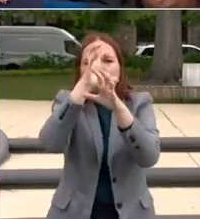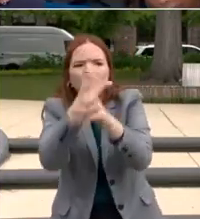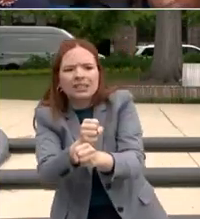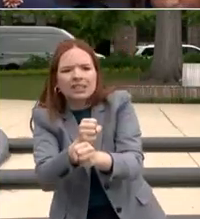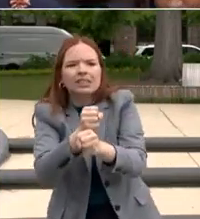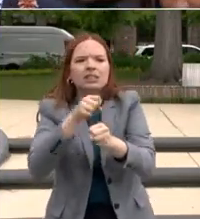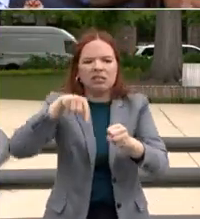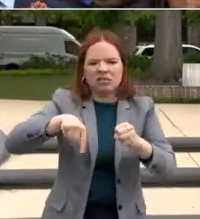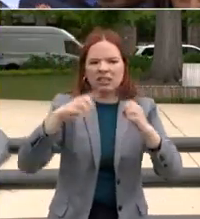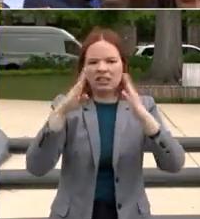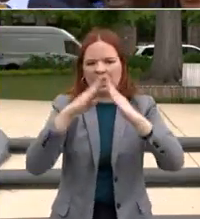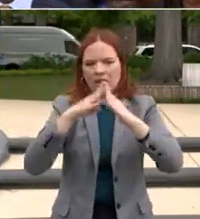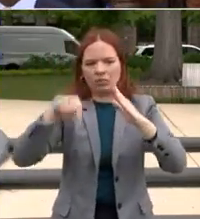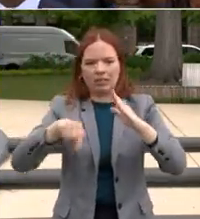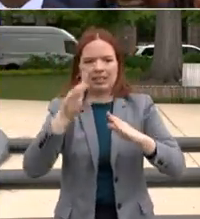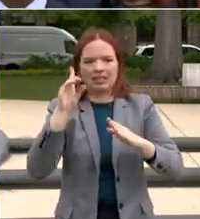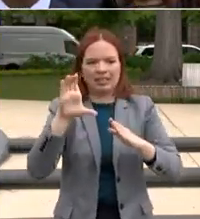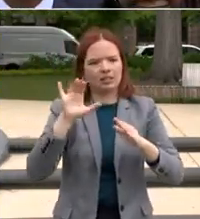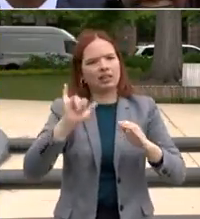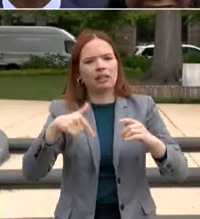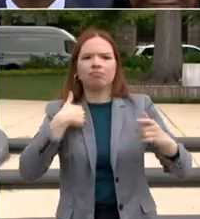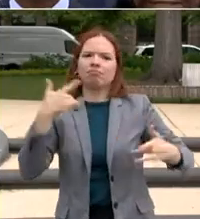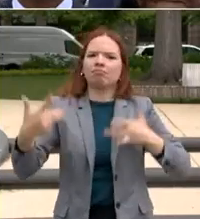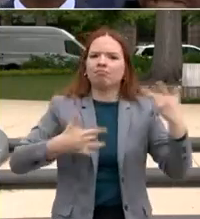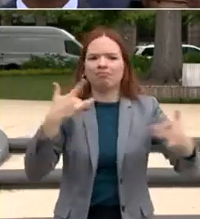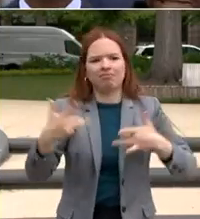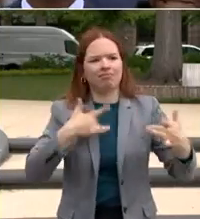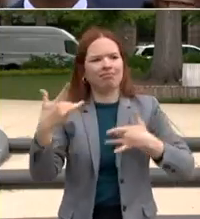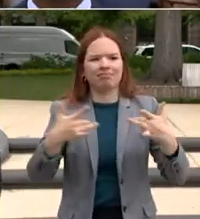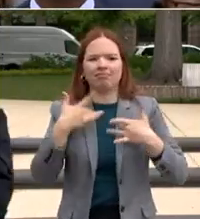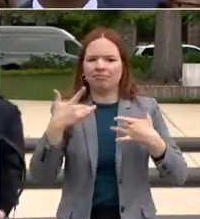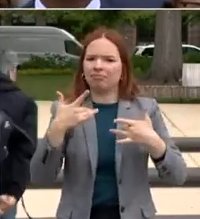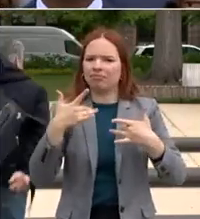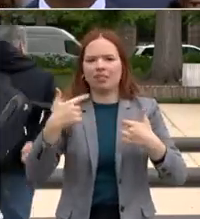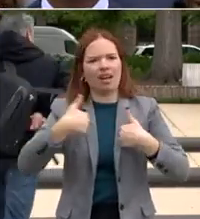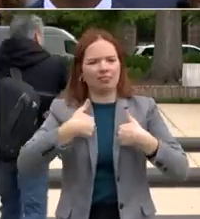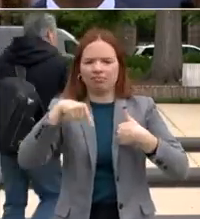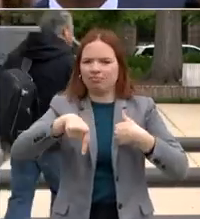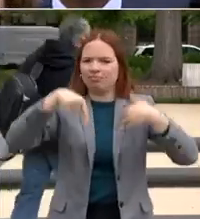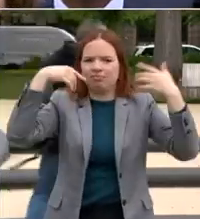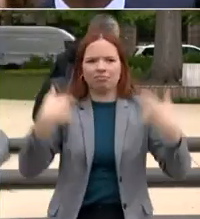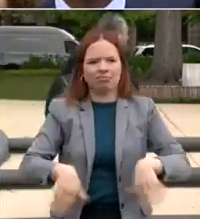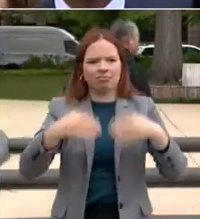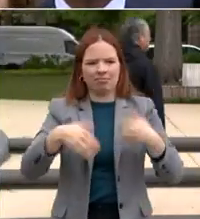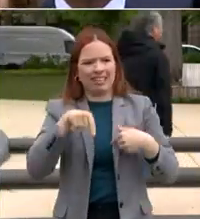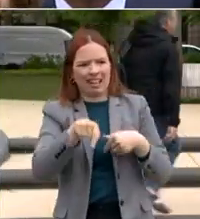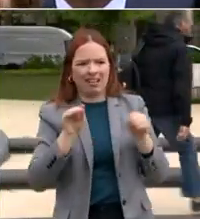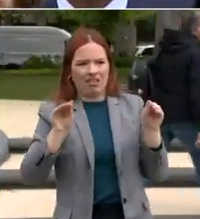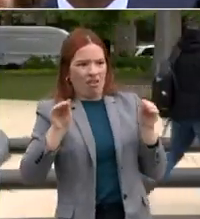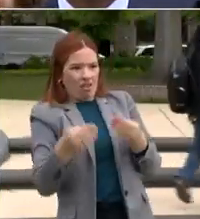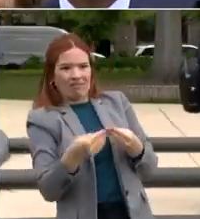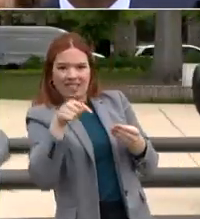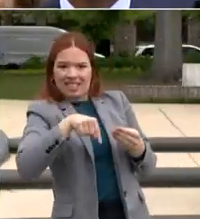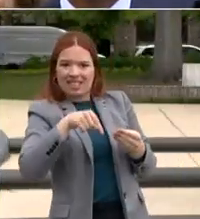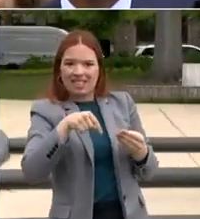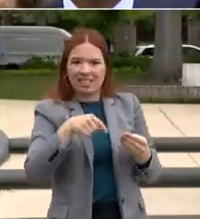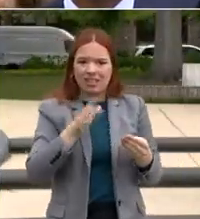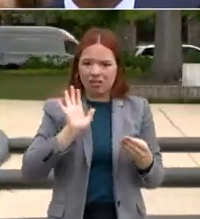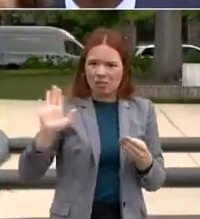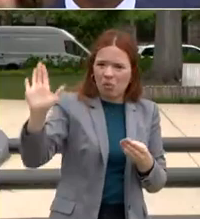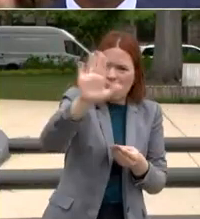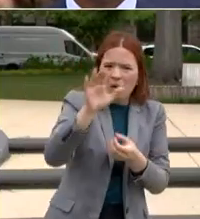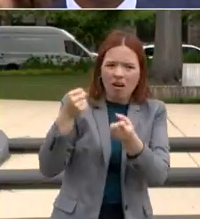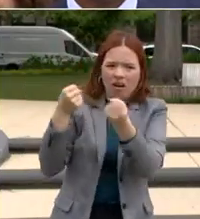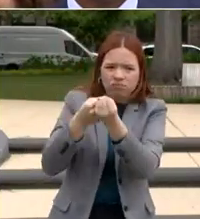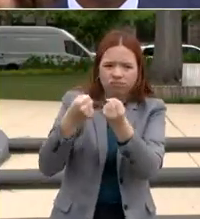DC. I am very clear that it is because of these organizations' shoulders that I stand on.